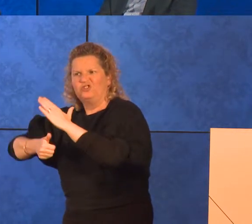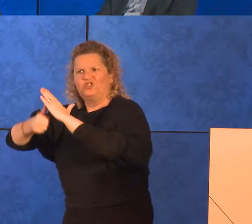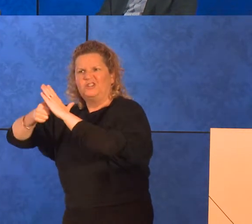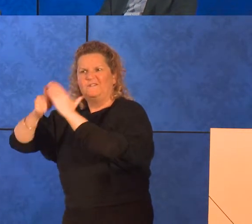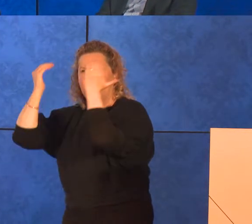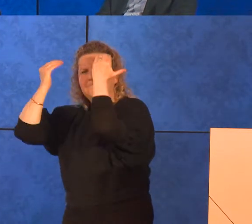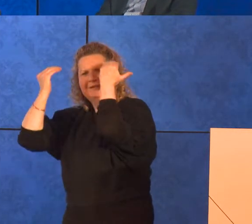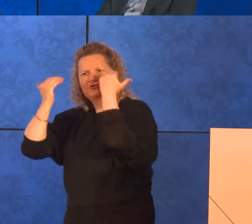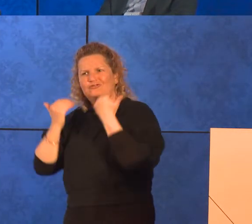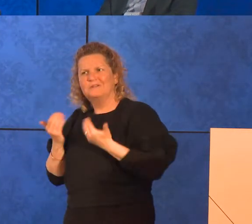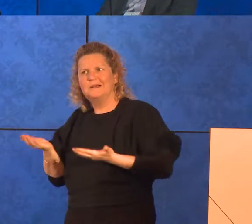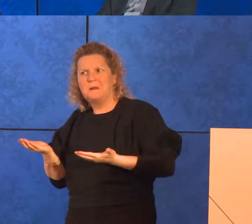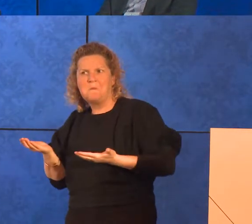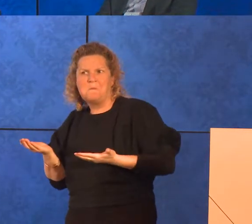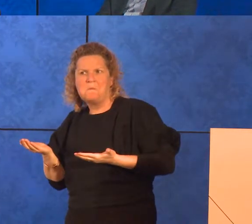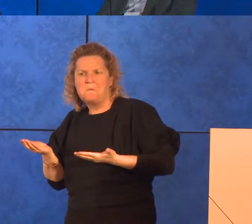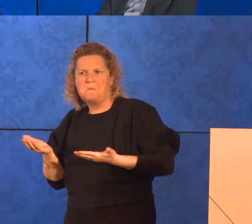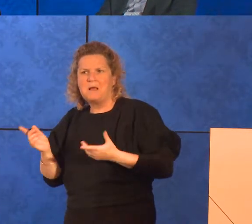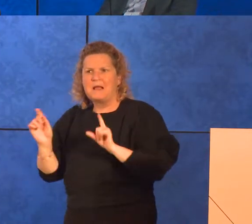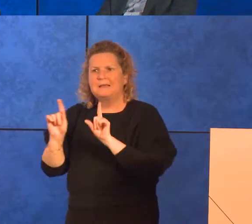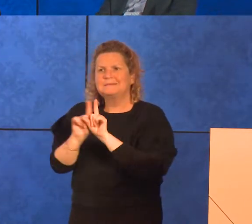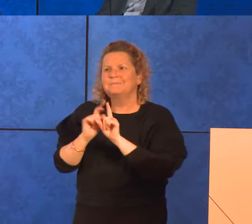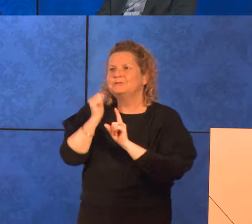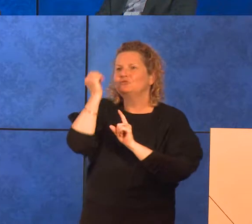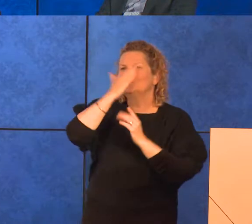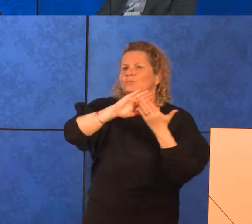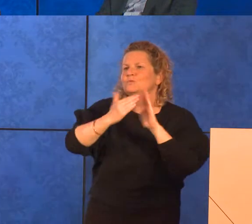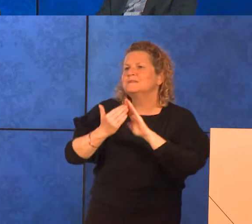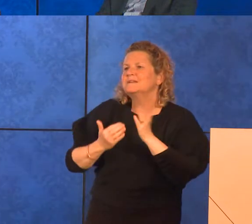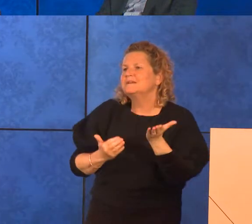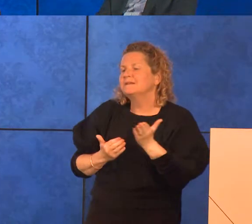for, you know, Indigenous communities. We're looking at, so